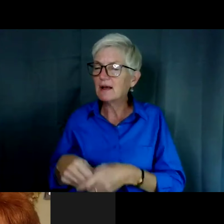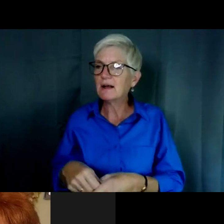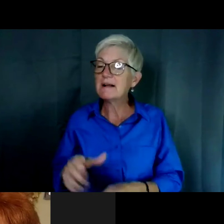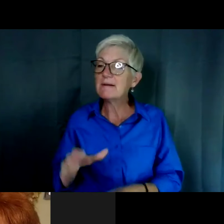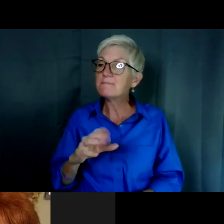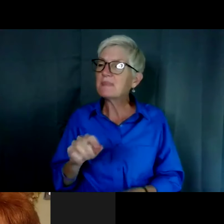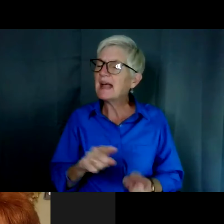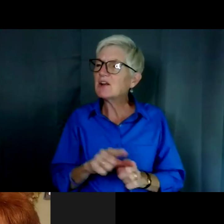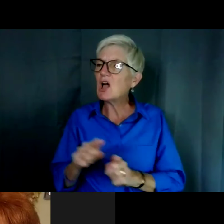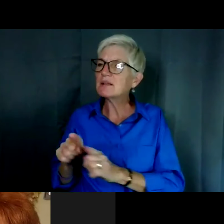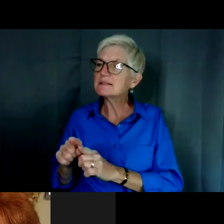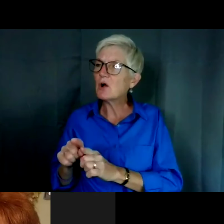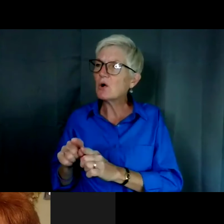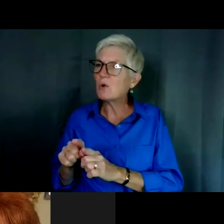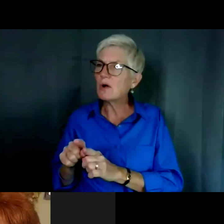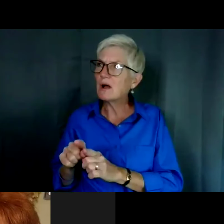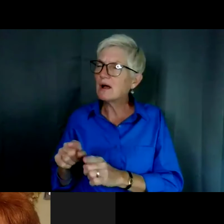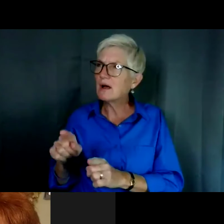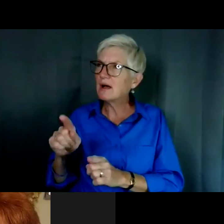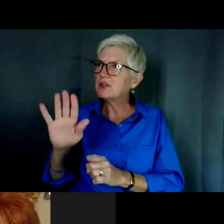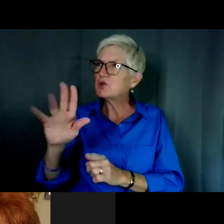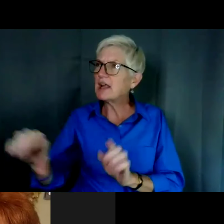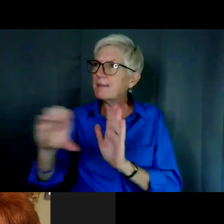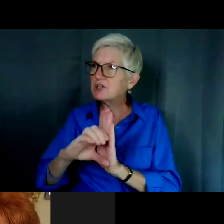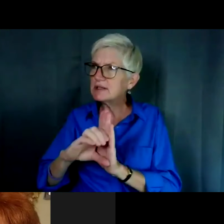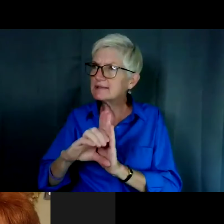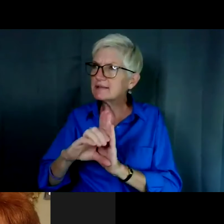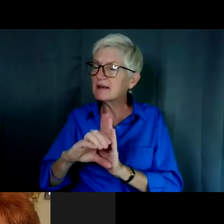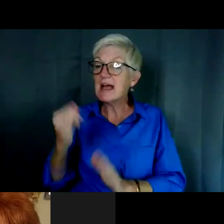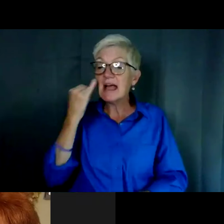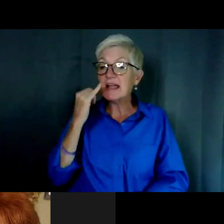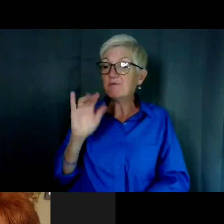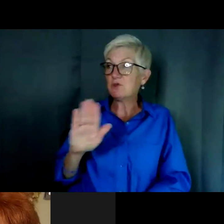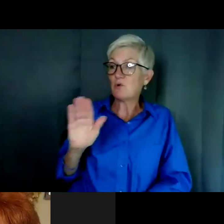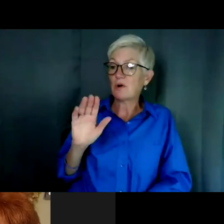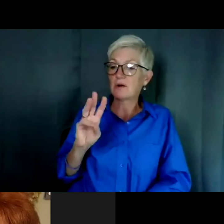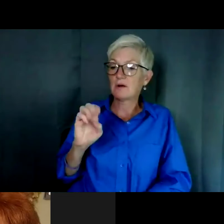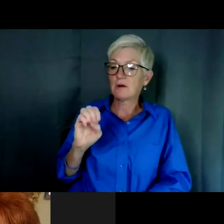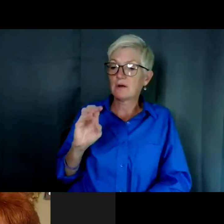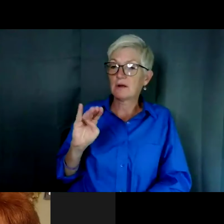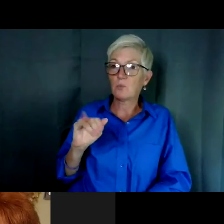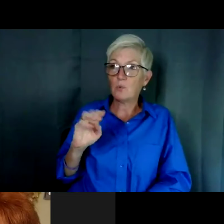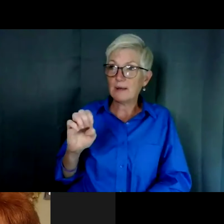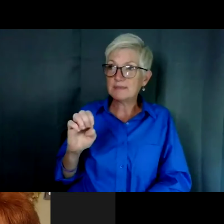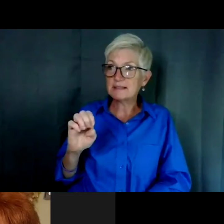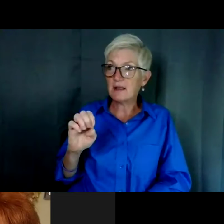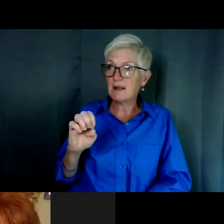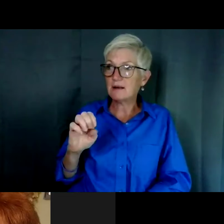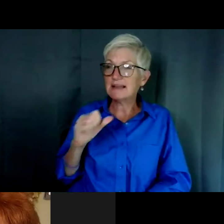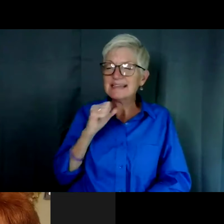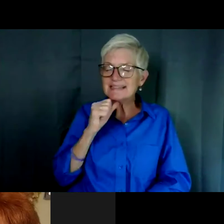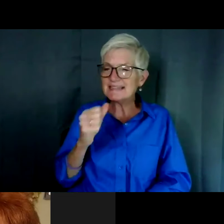at the images. You know, if you can go to your website and there's not a single